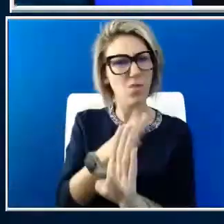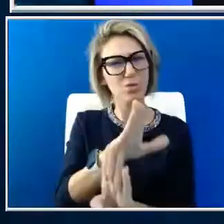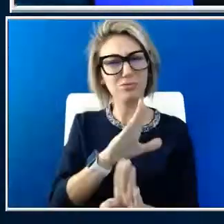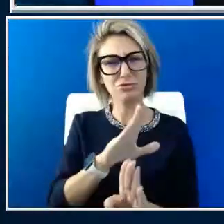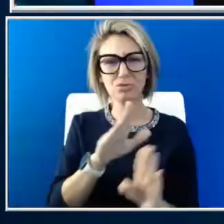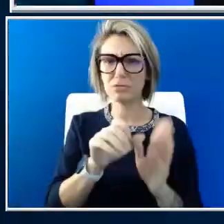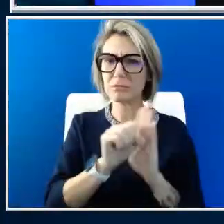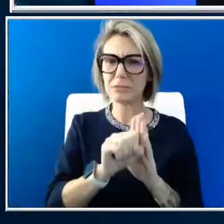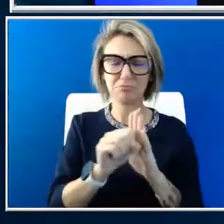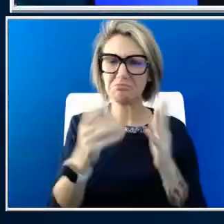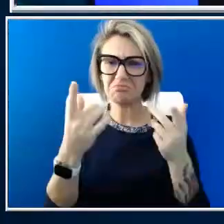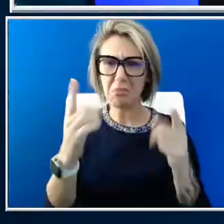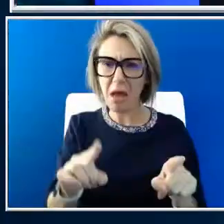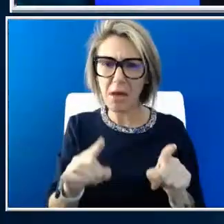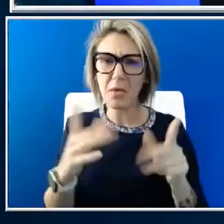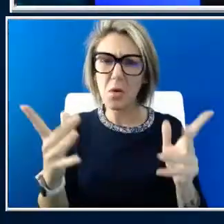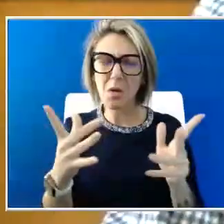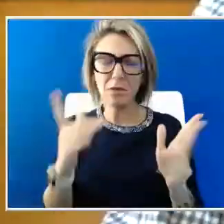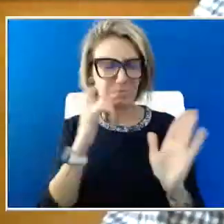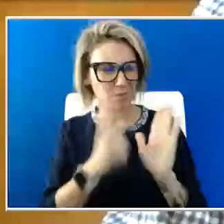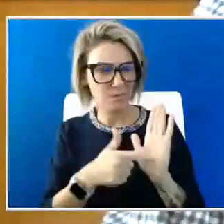tipped you off?